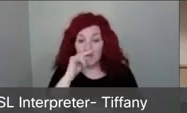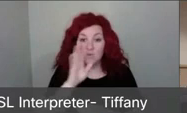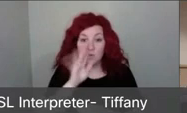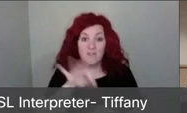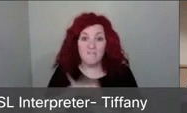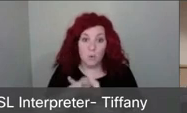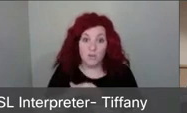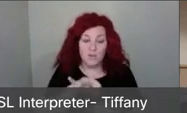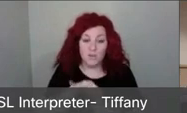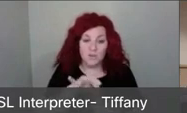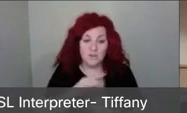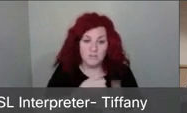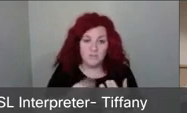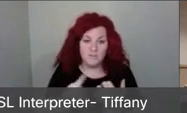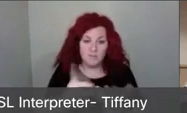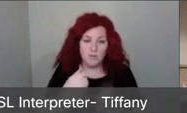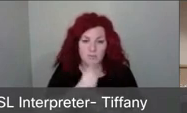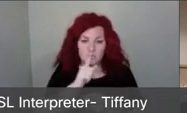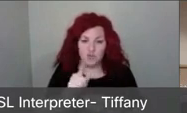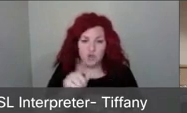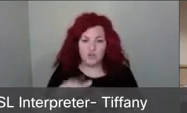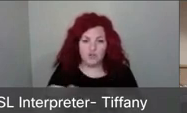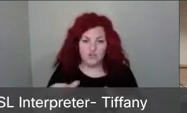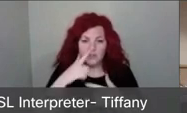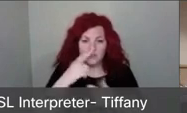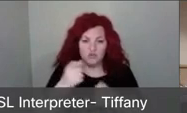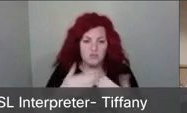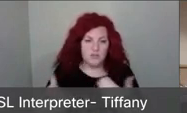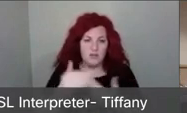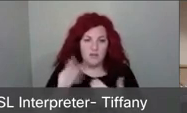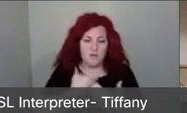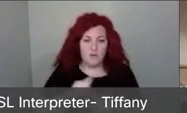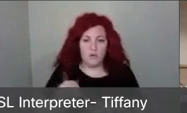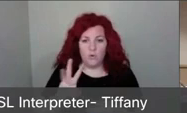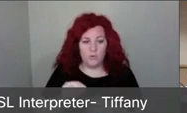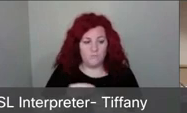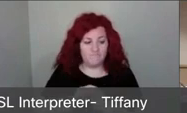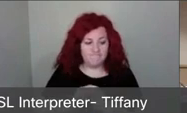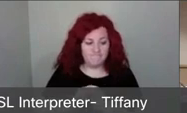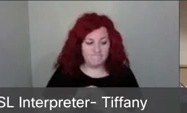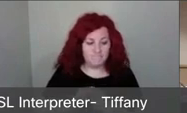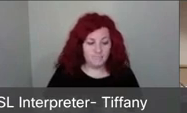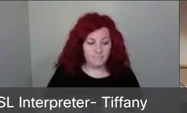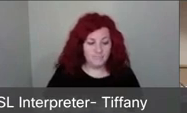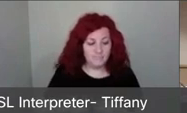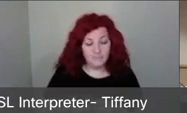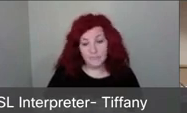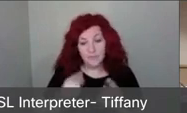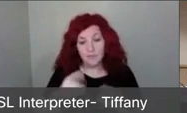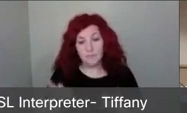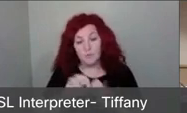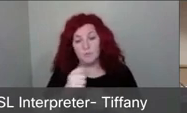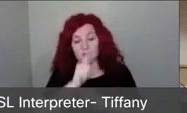voting, some of them. So we want to make sure we put our children's interests ahead of our own. In addition to that, we want to make sure, to